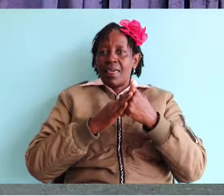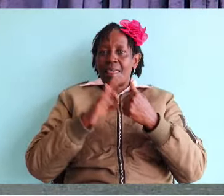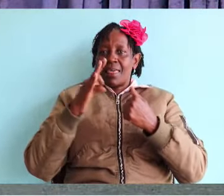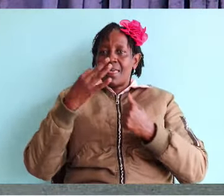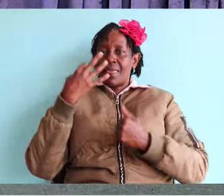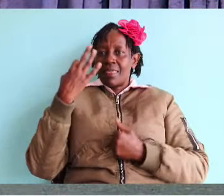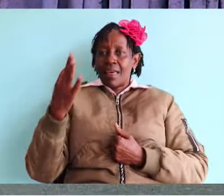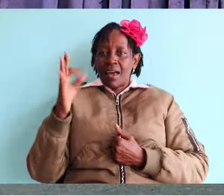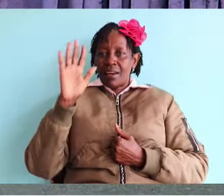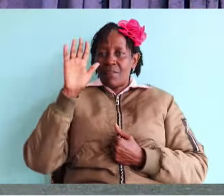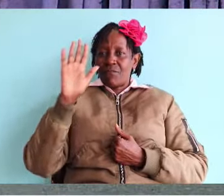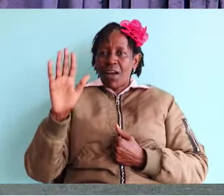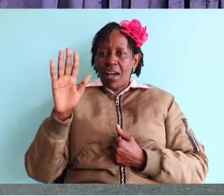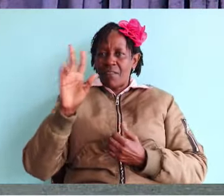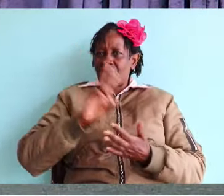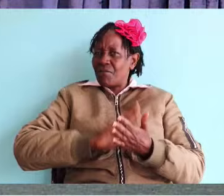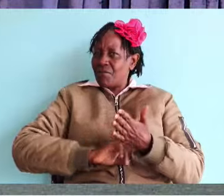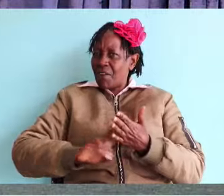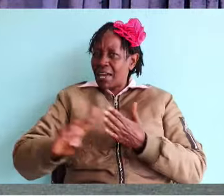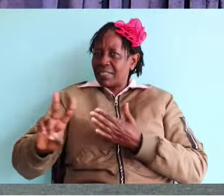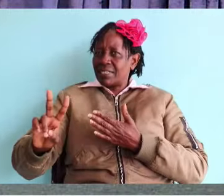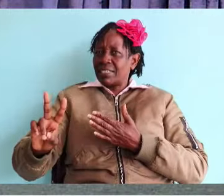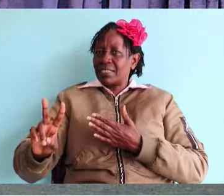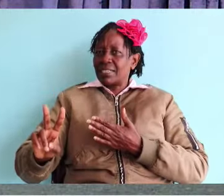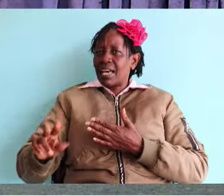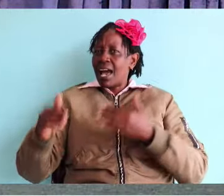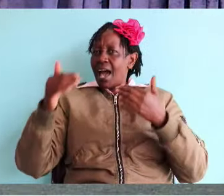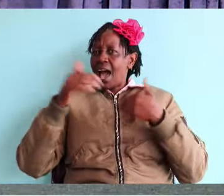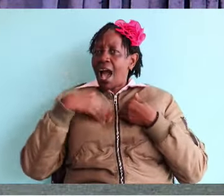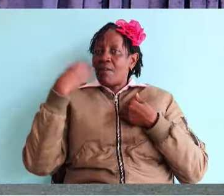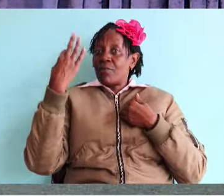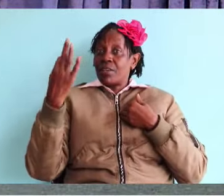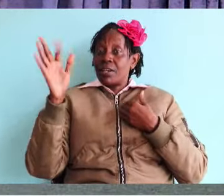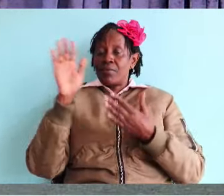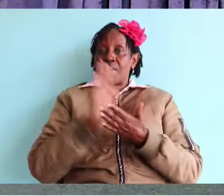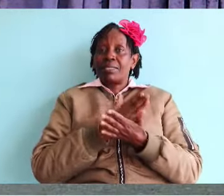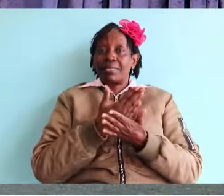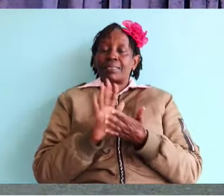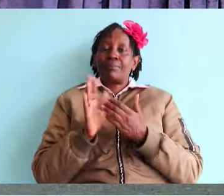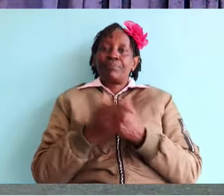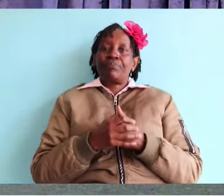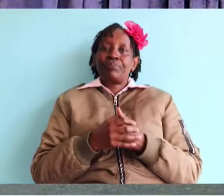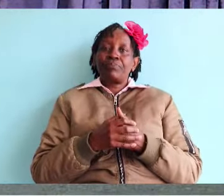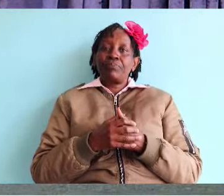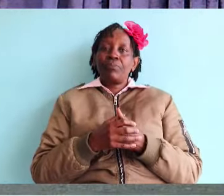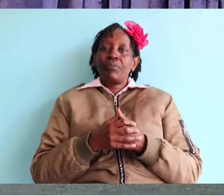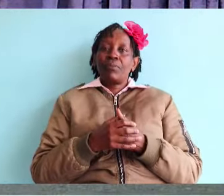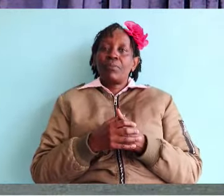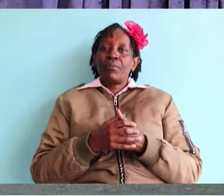to look at it in three parts. And